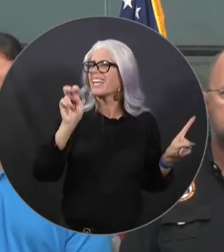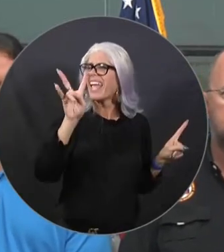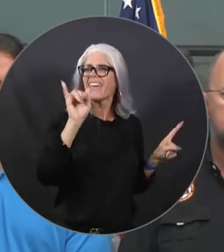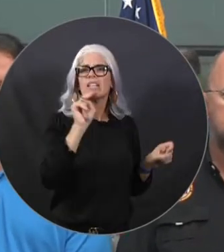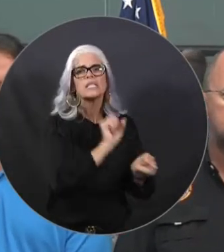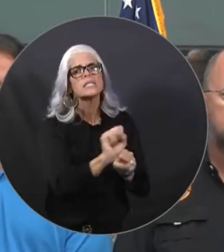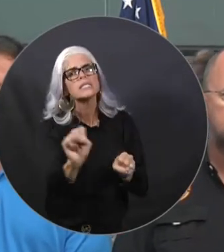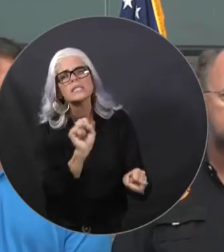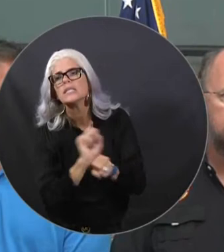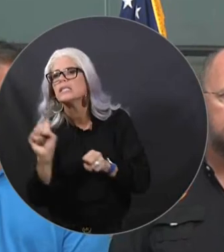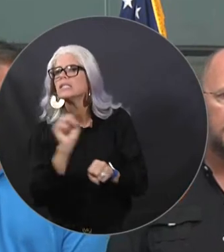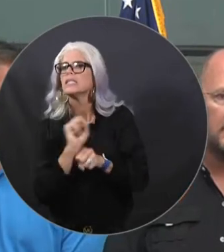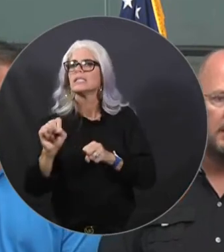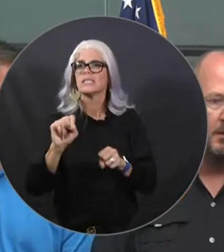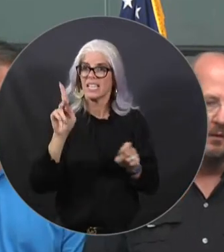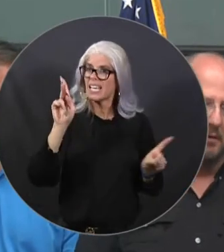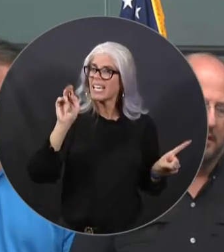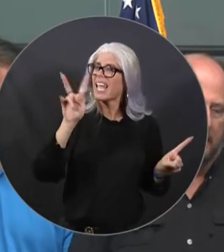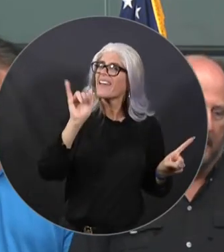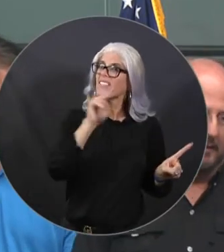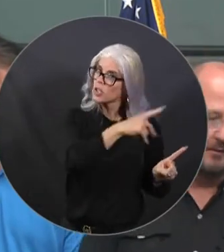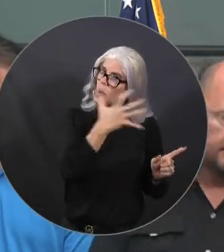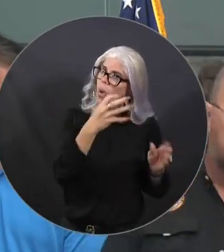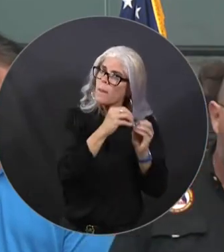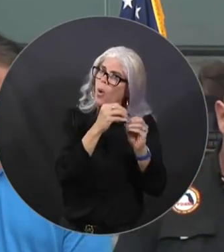many. Kevin, do you want to add about what you're seeing so far?